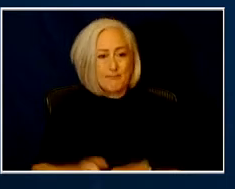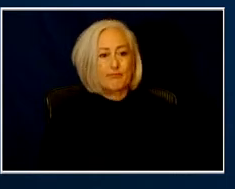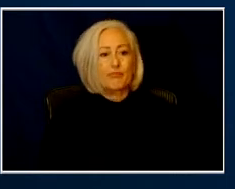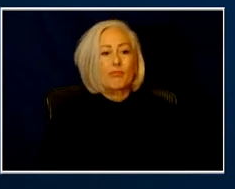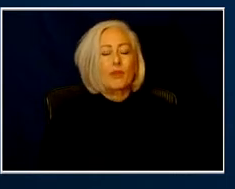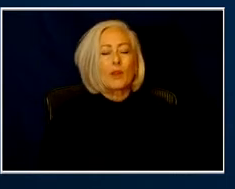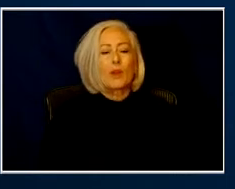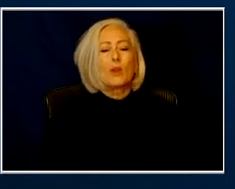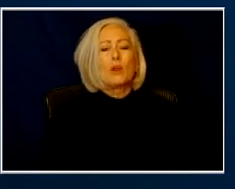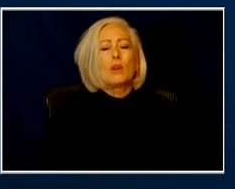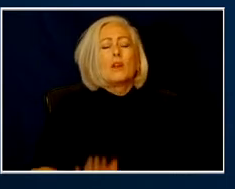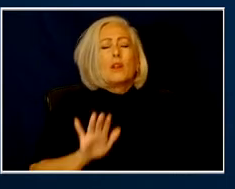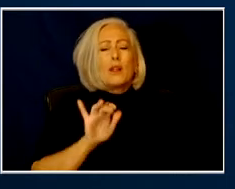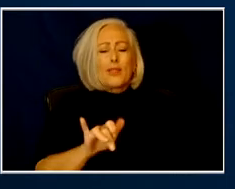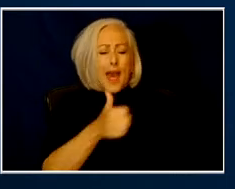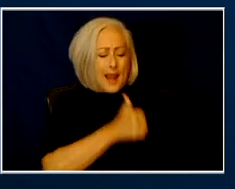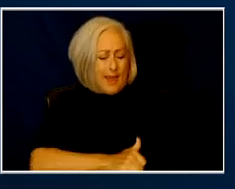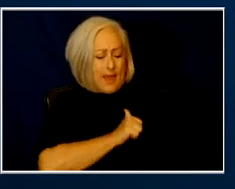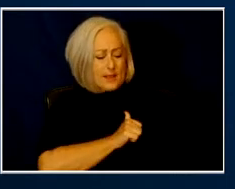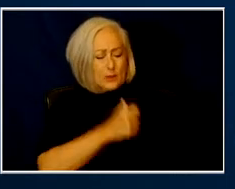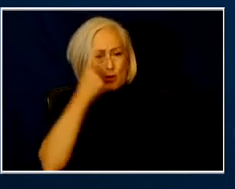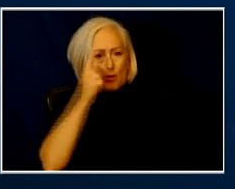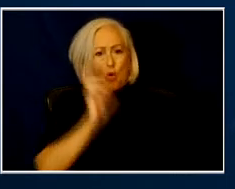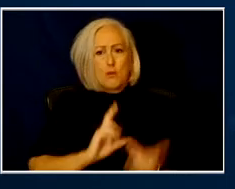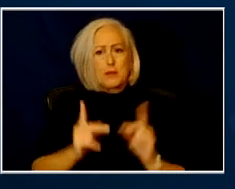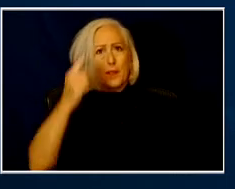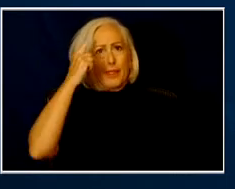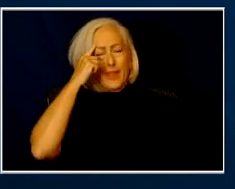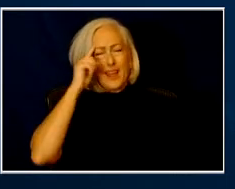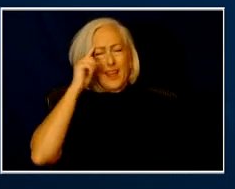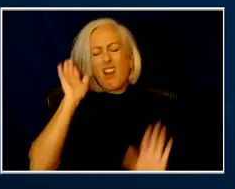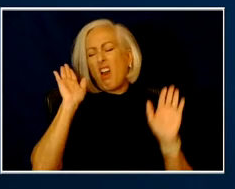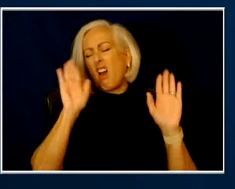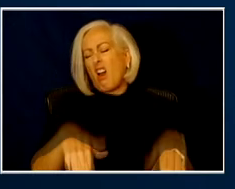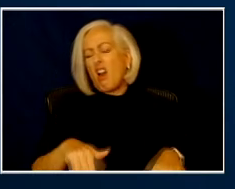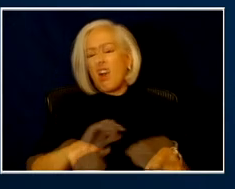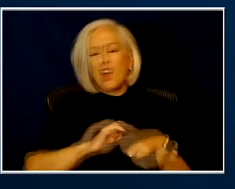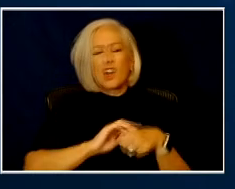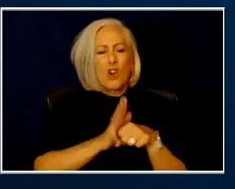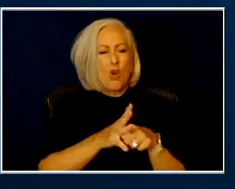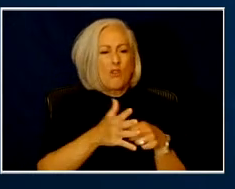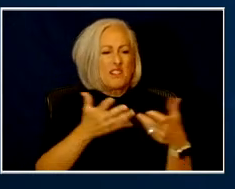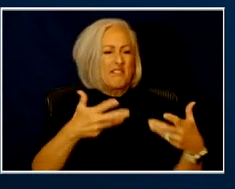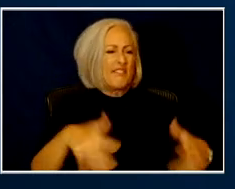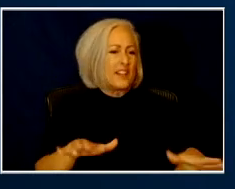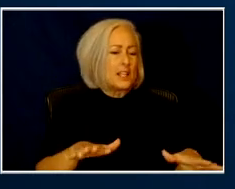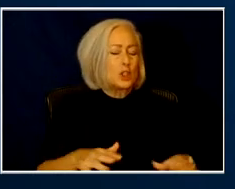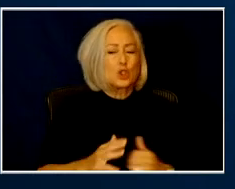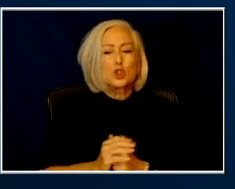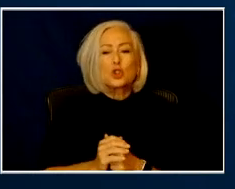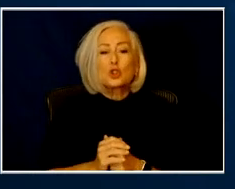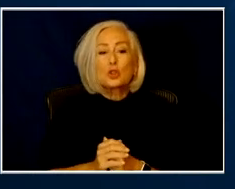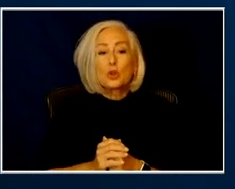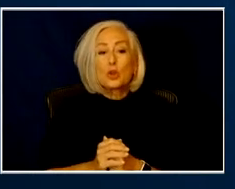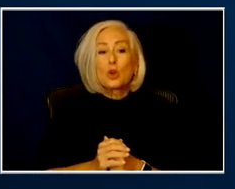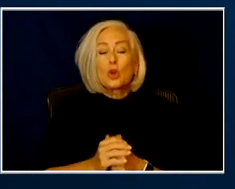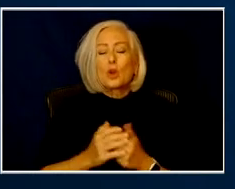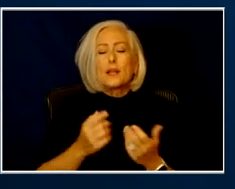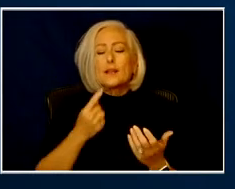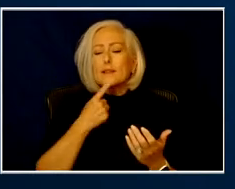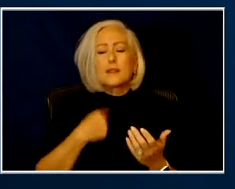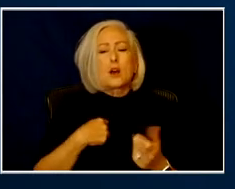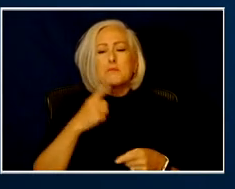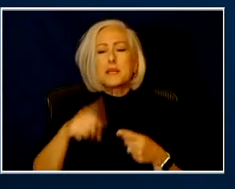attitude means for the future of the pandemic and I know that there are different definitions for the pandemic but let's talk about for here our country or even